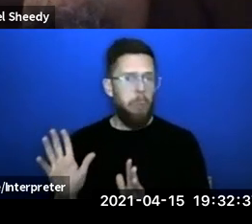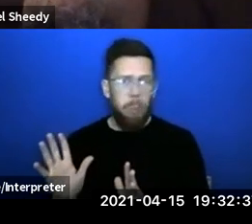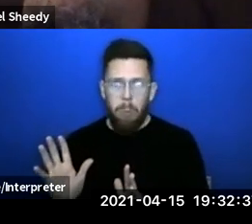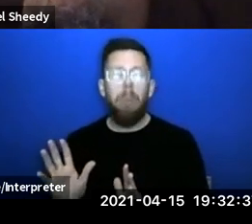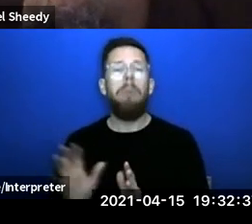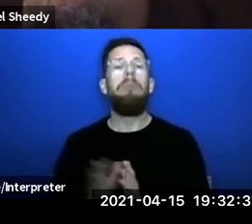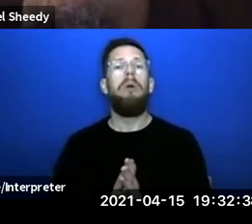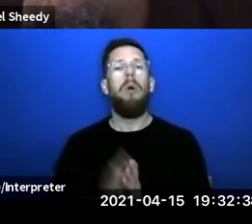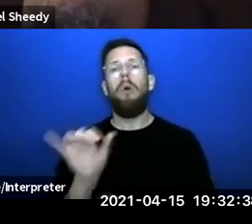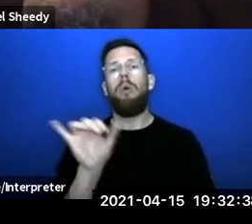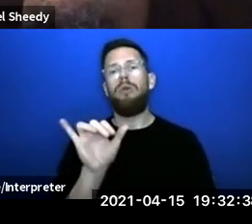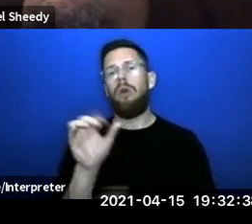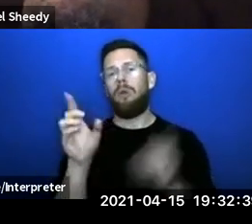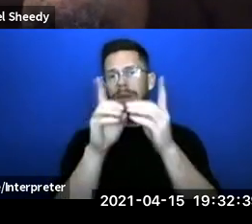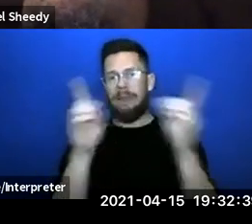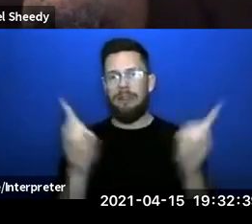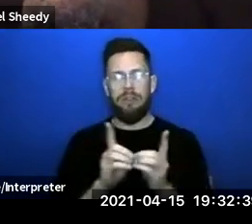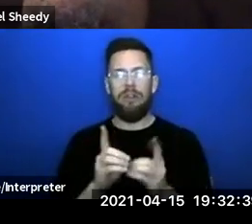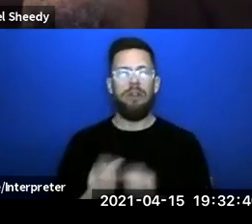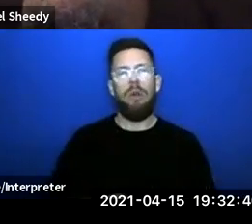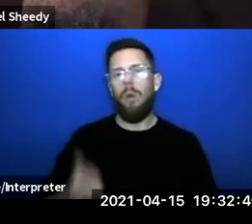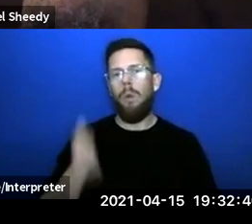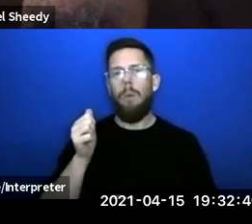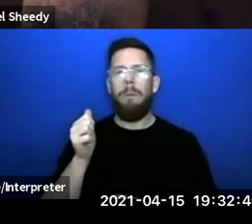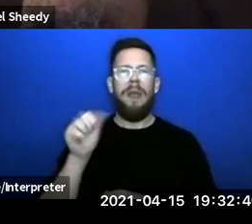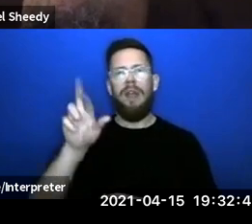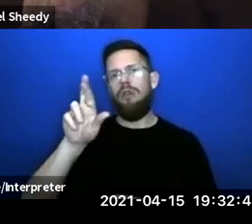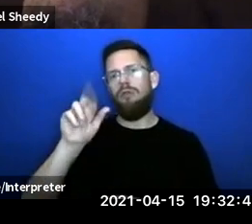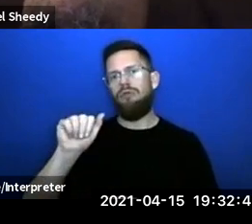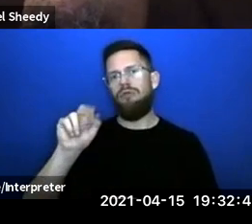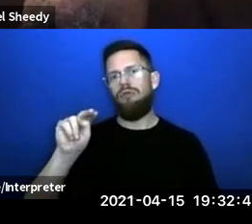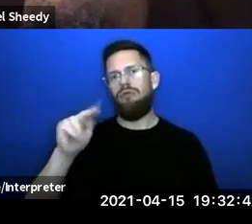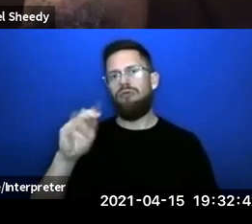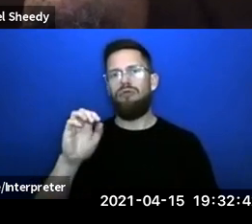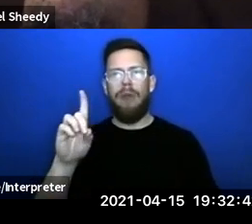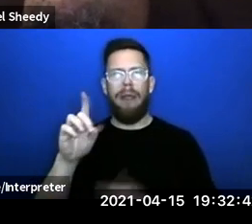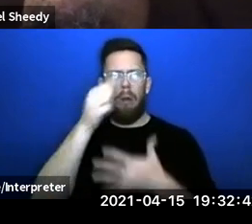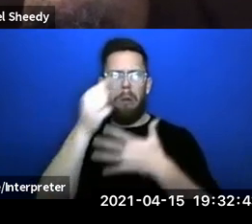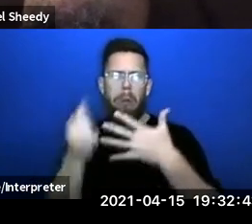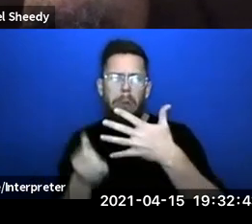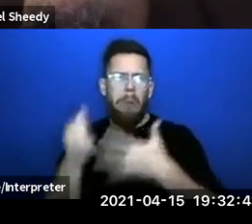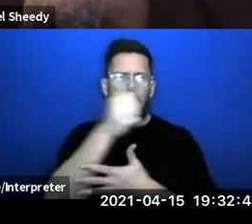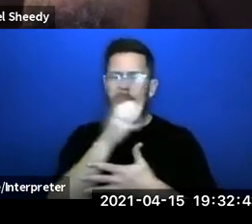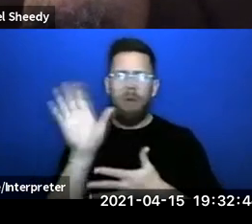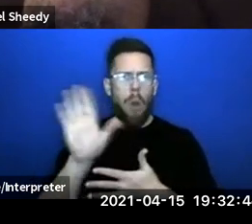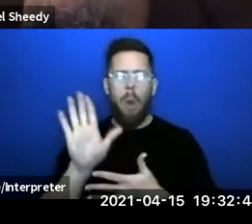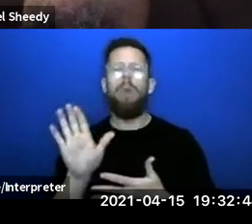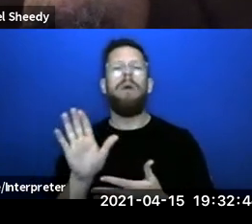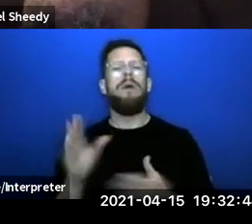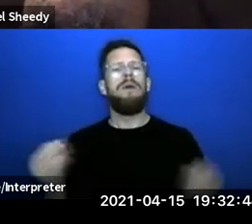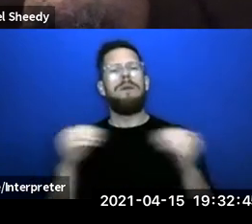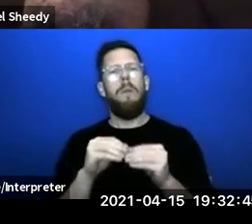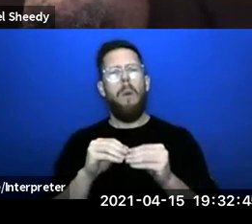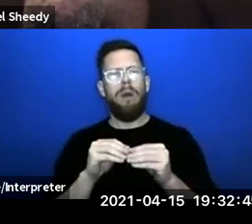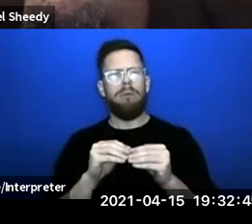will not be ranked on accountability measures this year. The state is really pushing that it's used for diagnostic assessment so that we